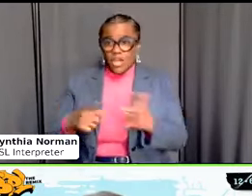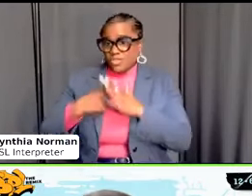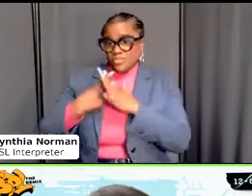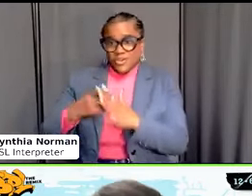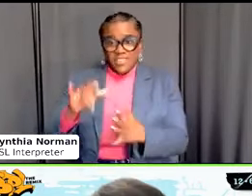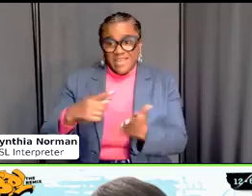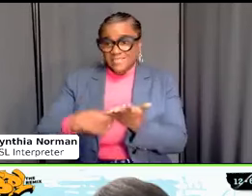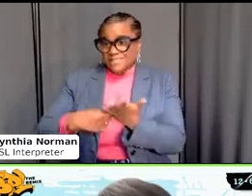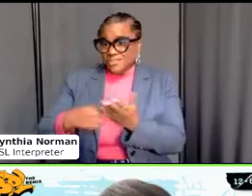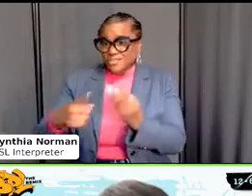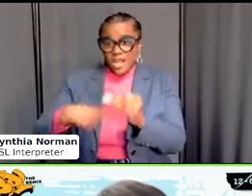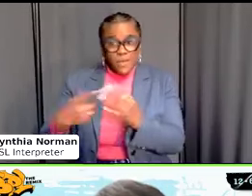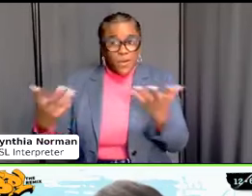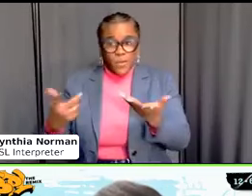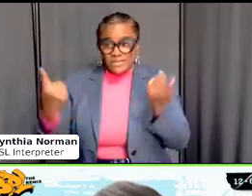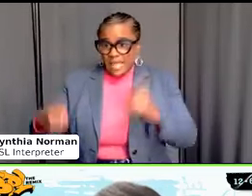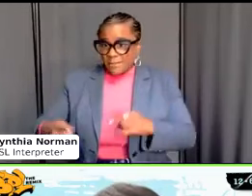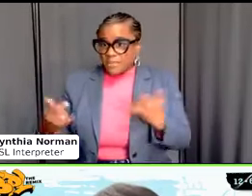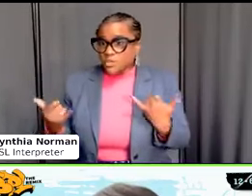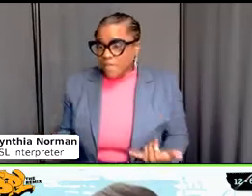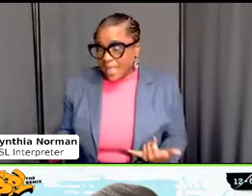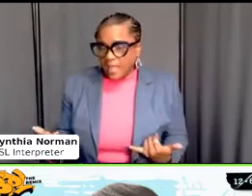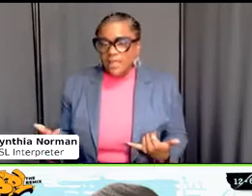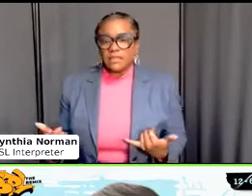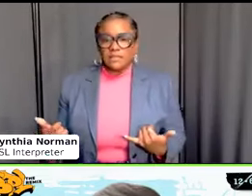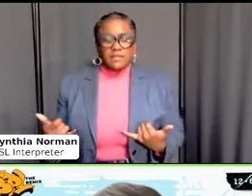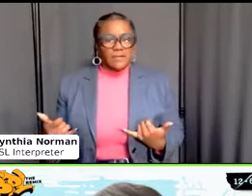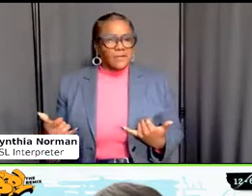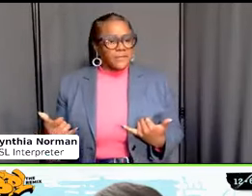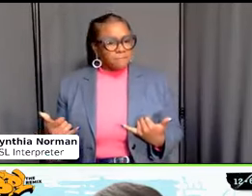discussion about what's going on today. The